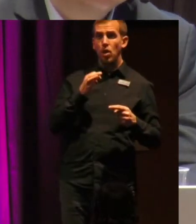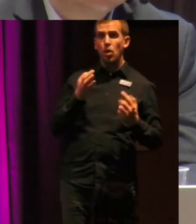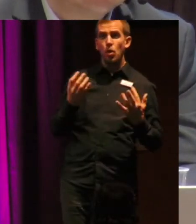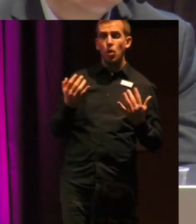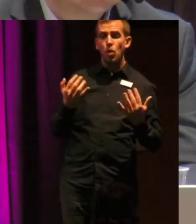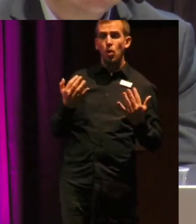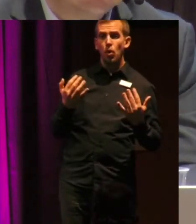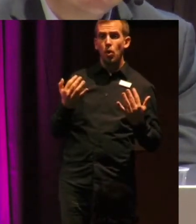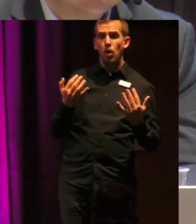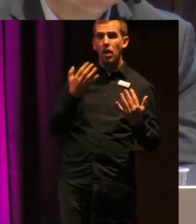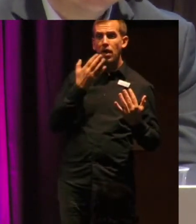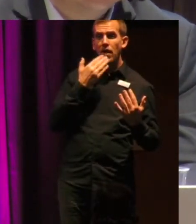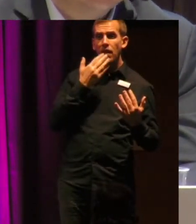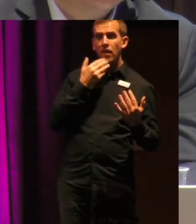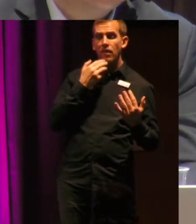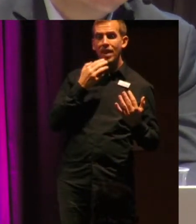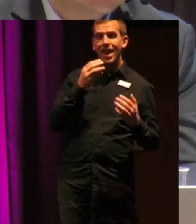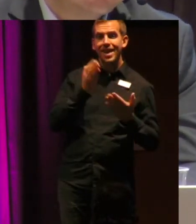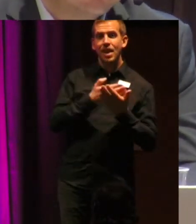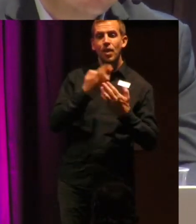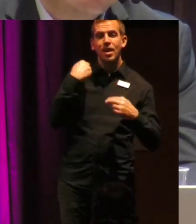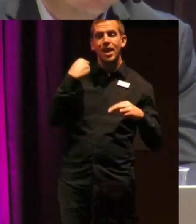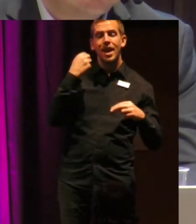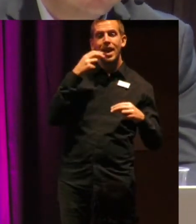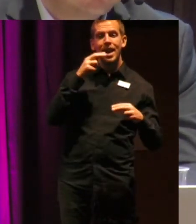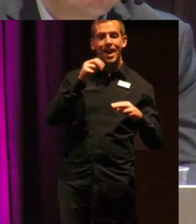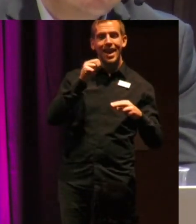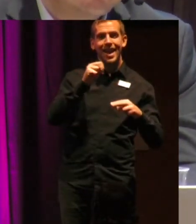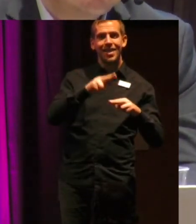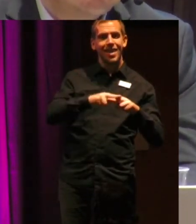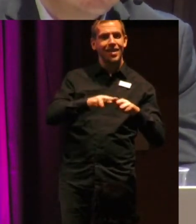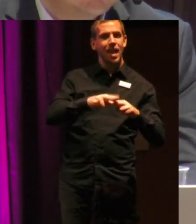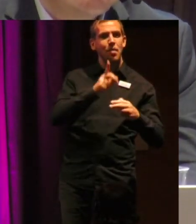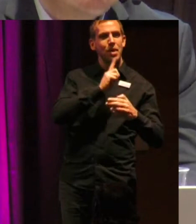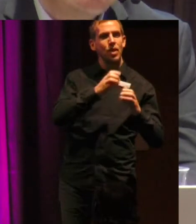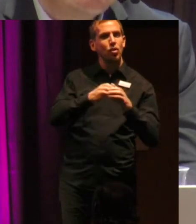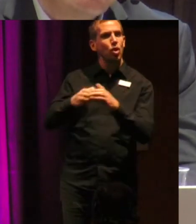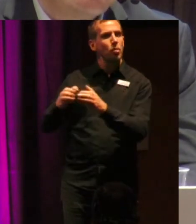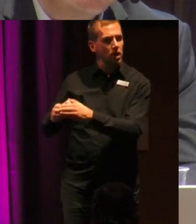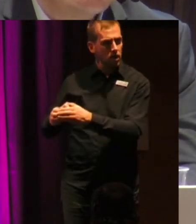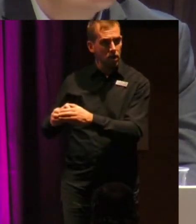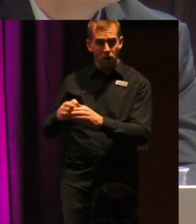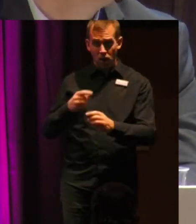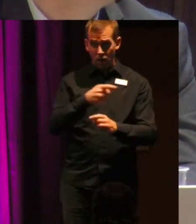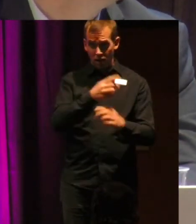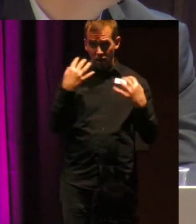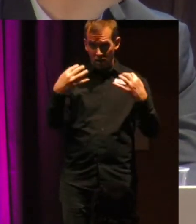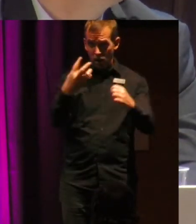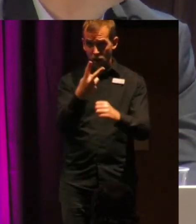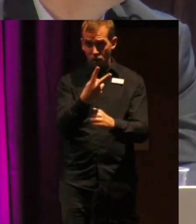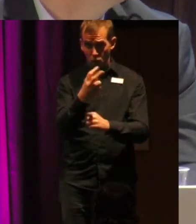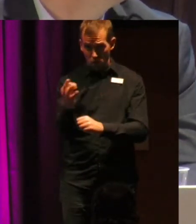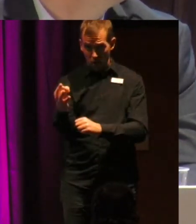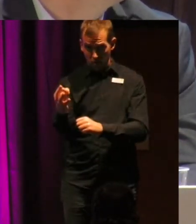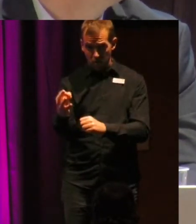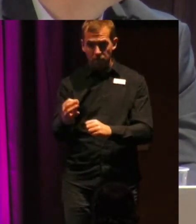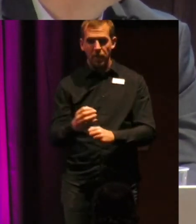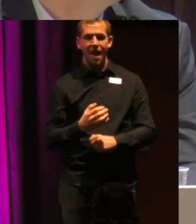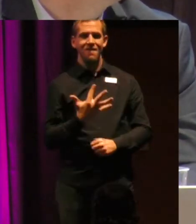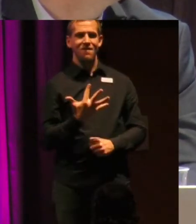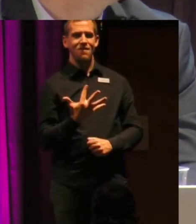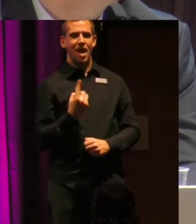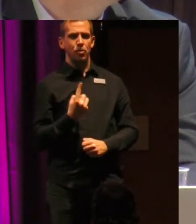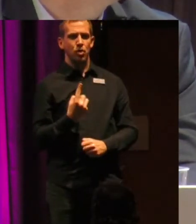who are the national recognized minorities in Sweden. And let's say it was like 200 people, and 5 people raised